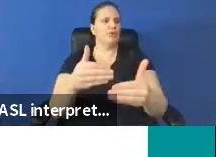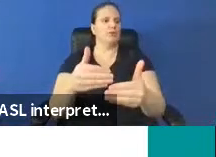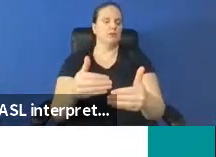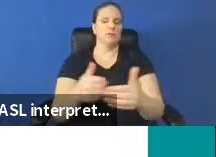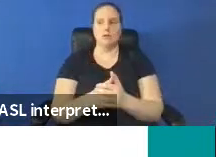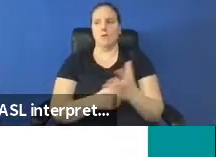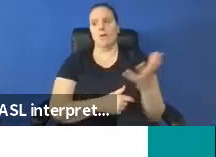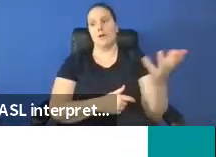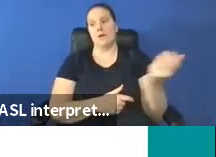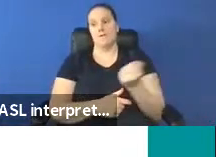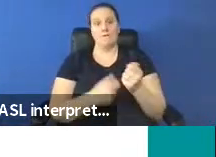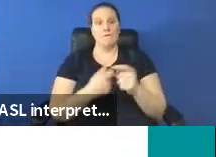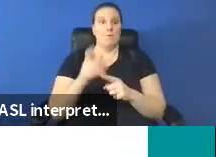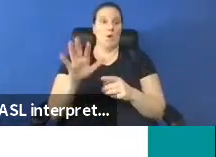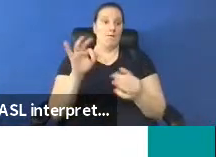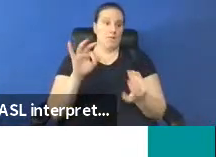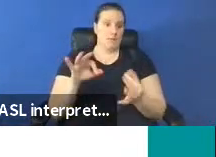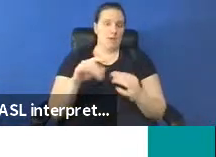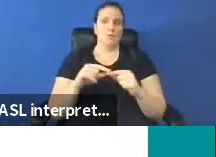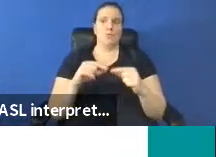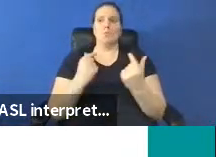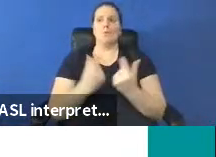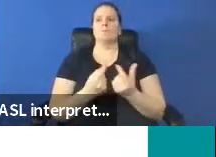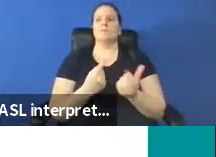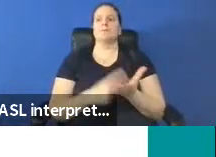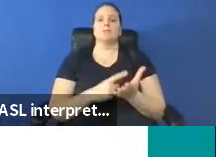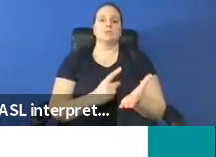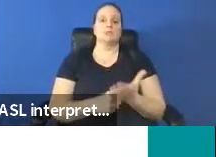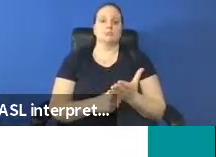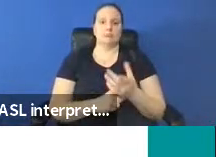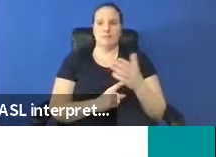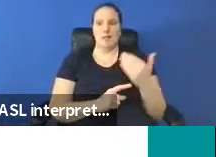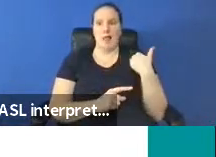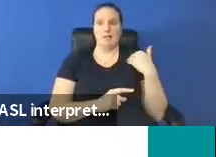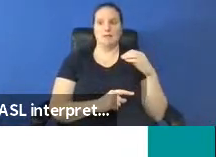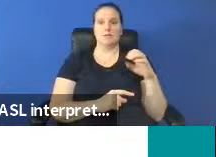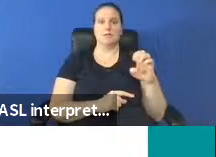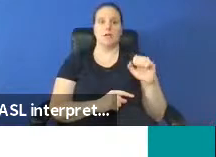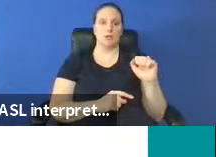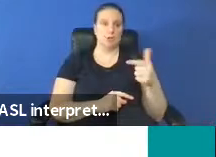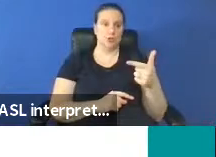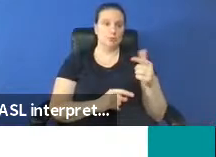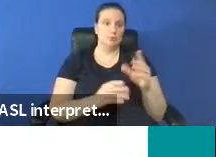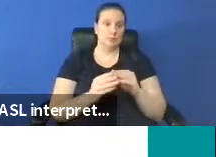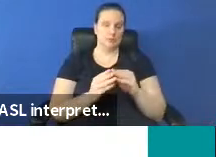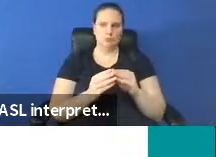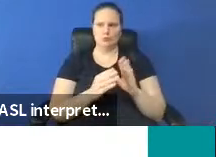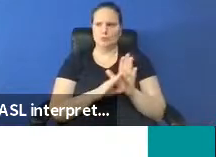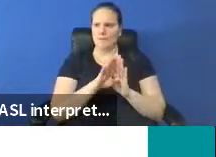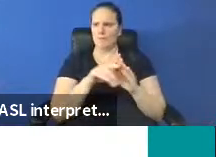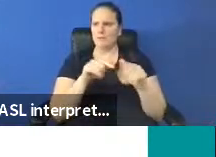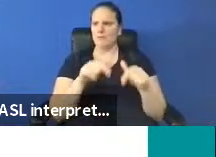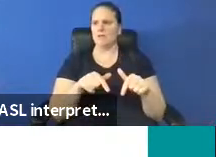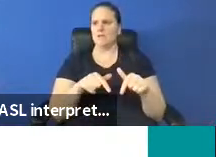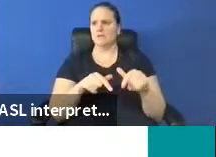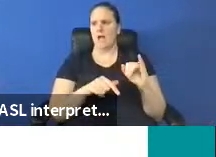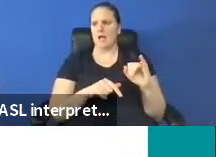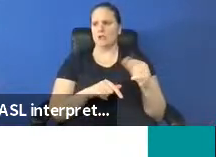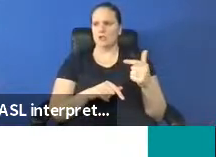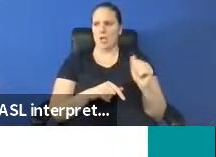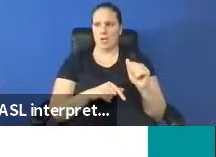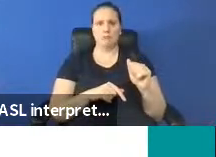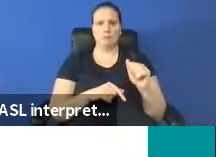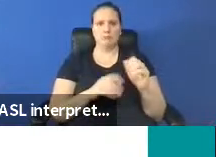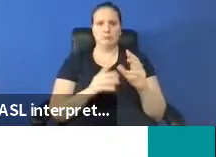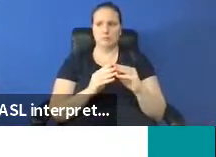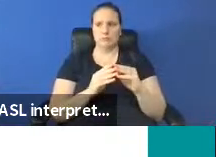pulled directly from your feedback in the group discussions at the last EAG meeting to develop these recommendations. While the internal